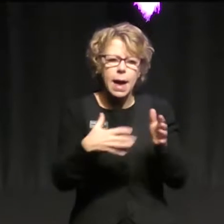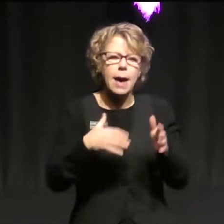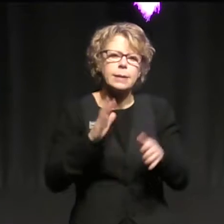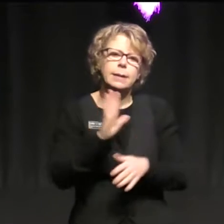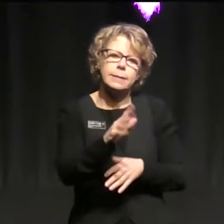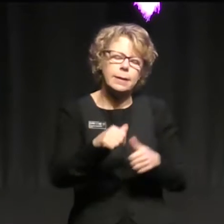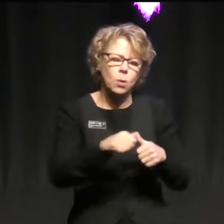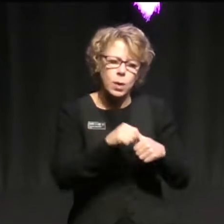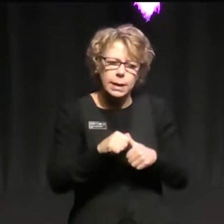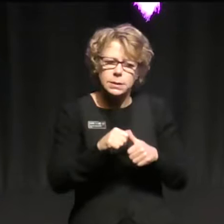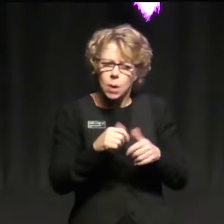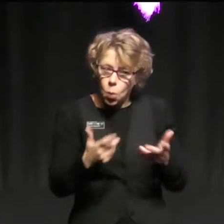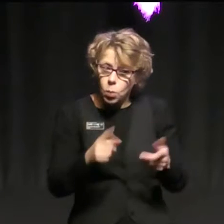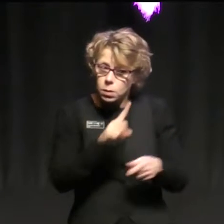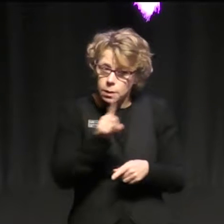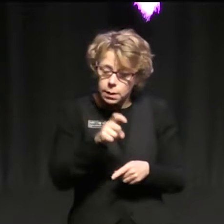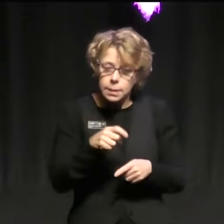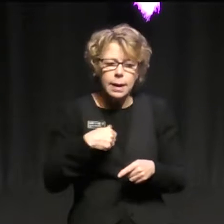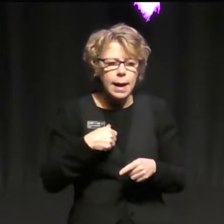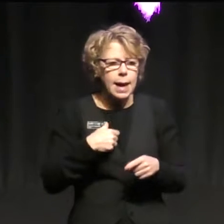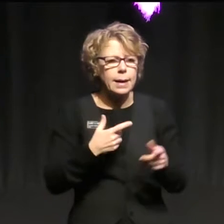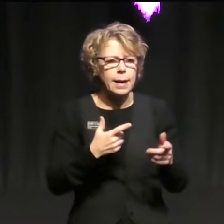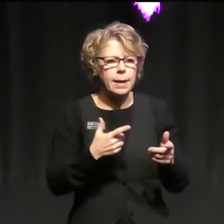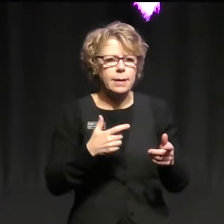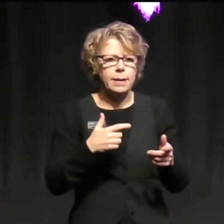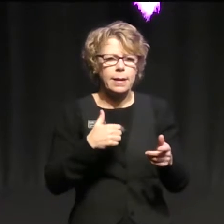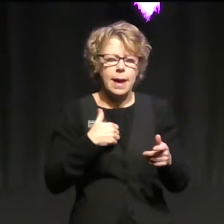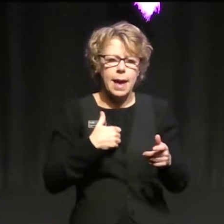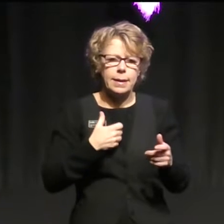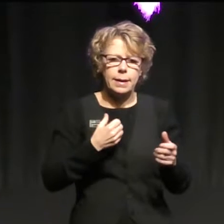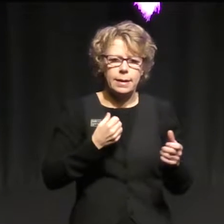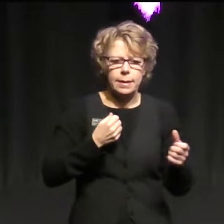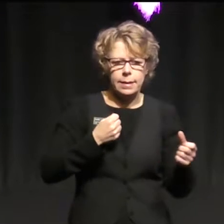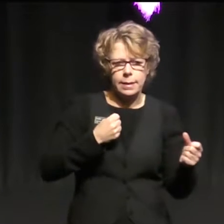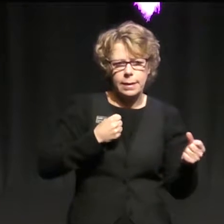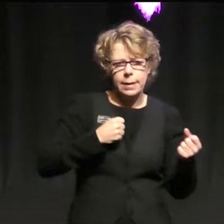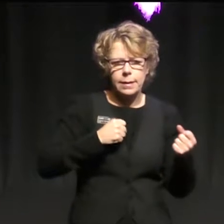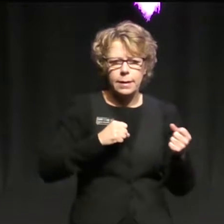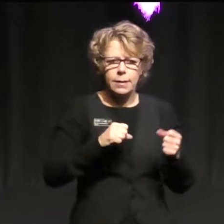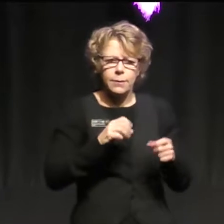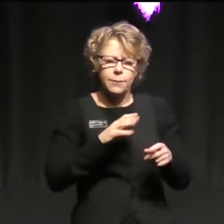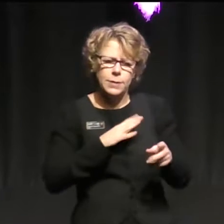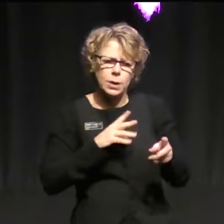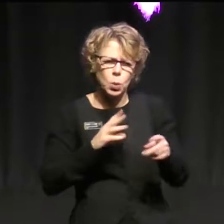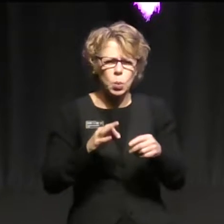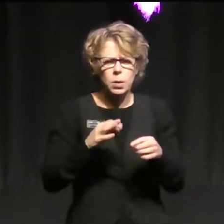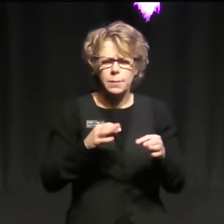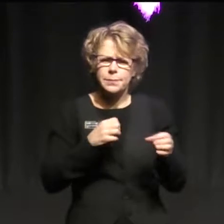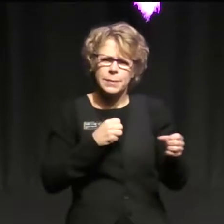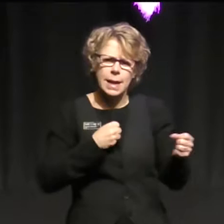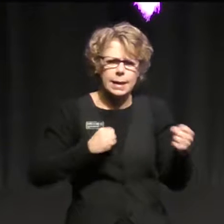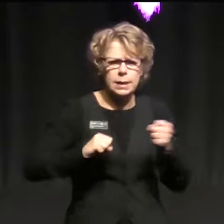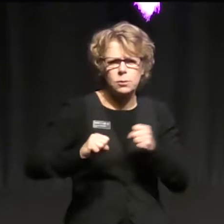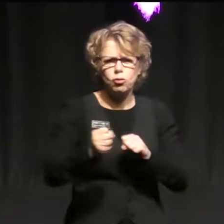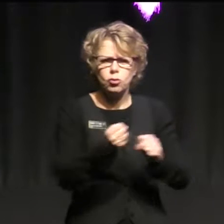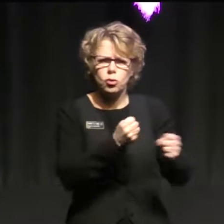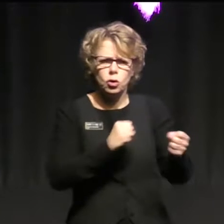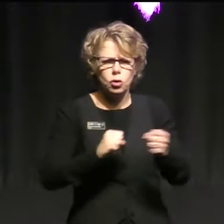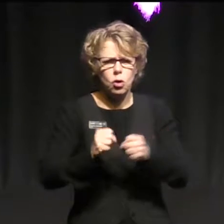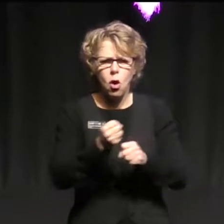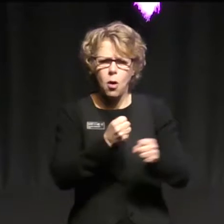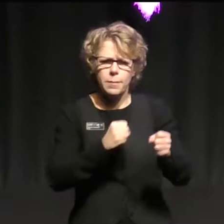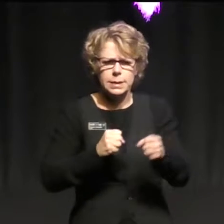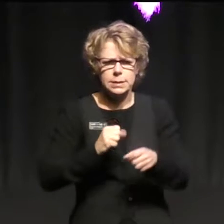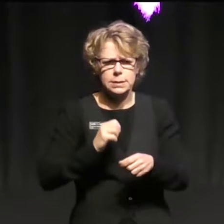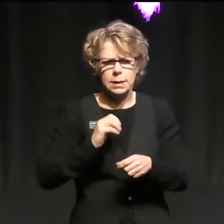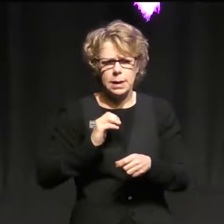this a dynamics of feminism that you do not use? How do you perceive that as discourse